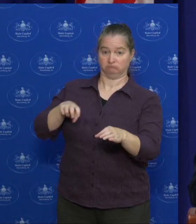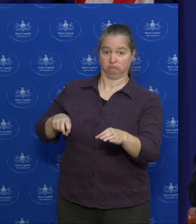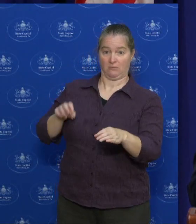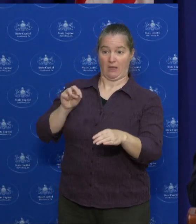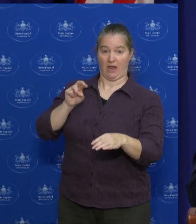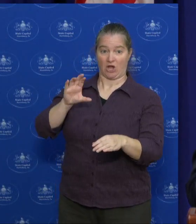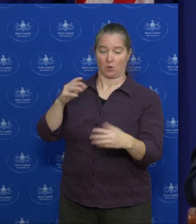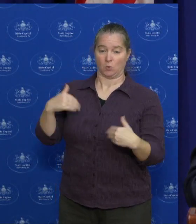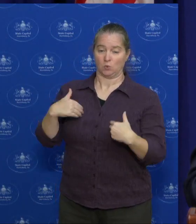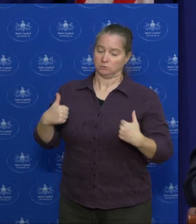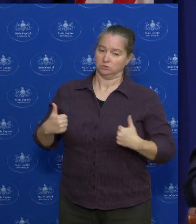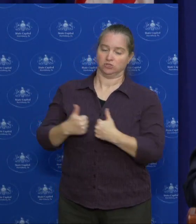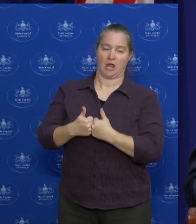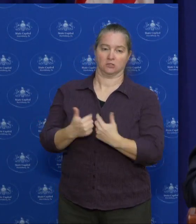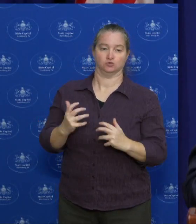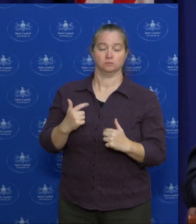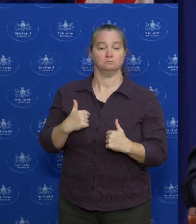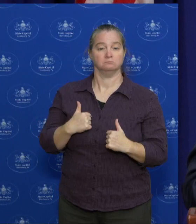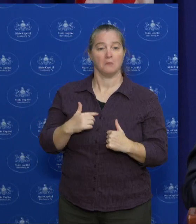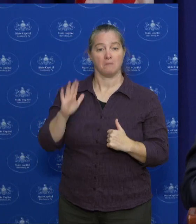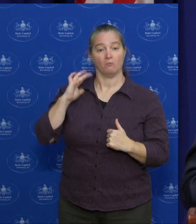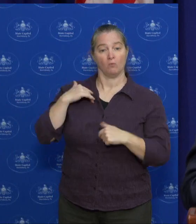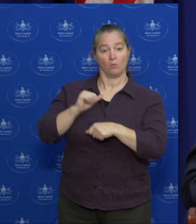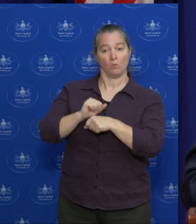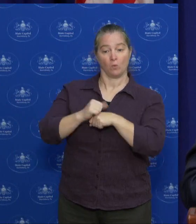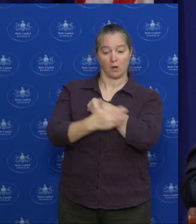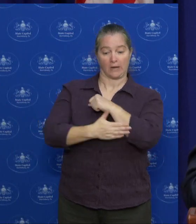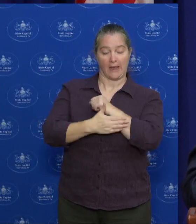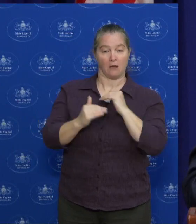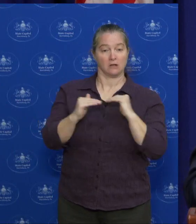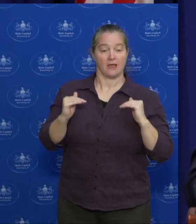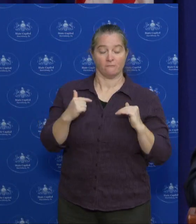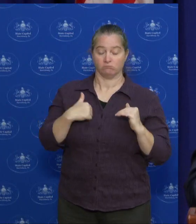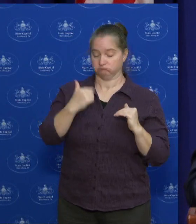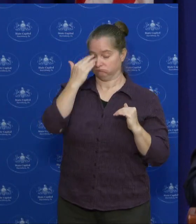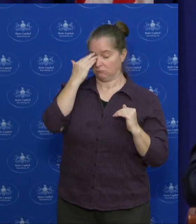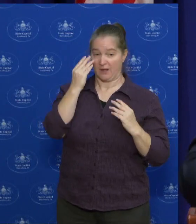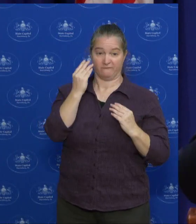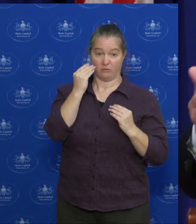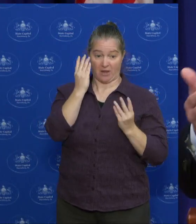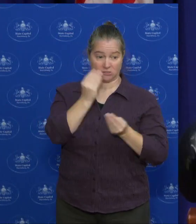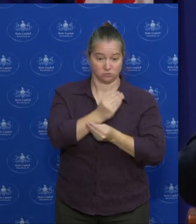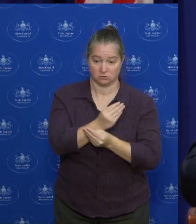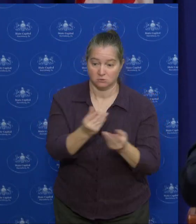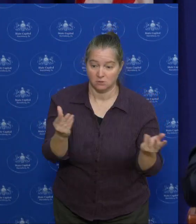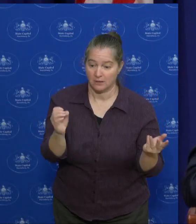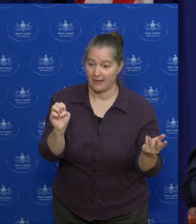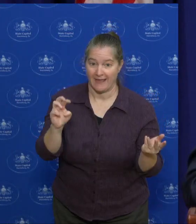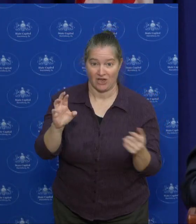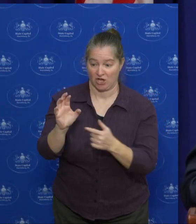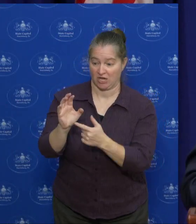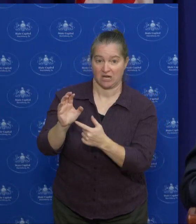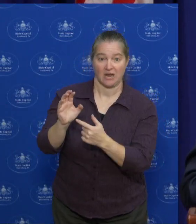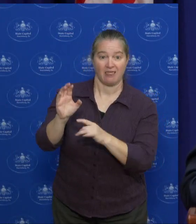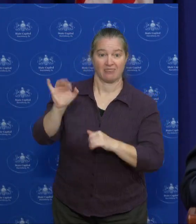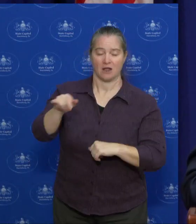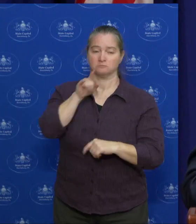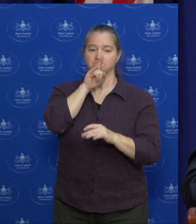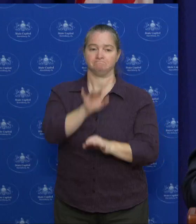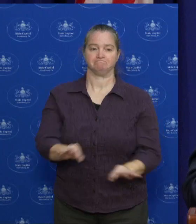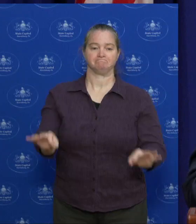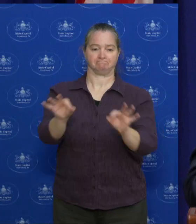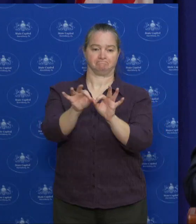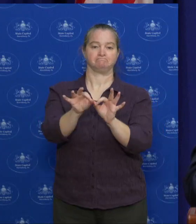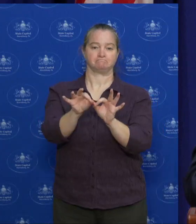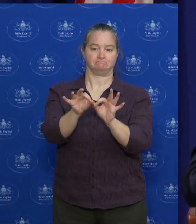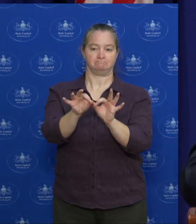I know from working at the county level as well, the information we provide is really that ERIC provides is really critical to